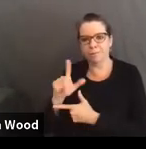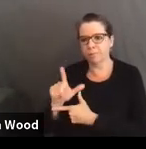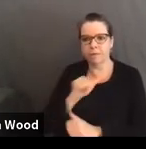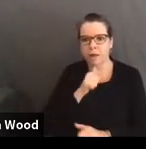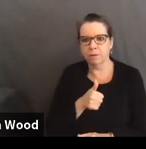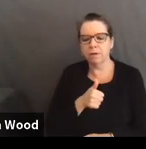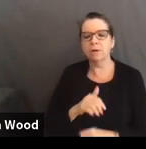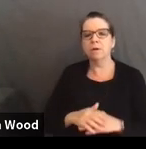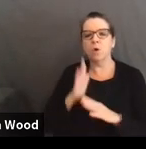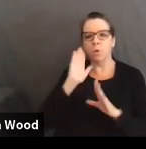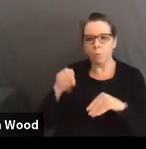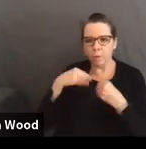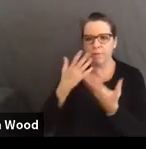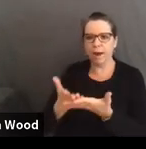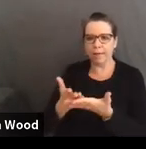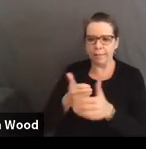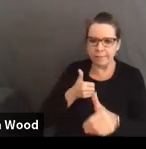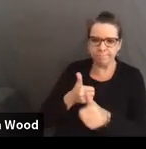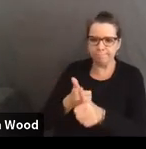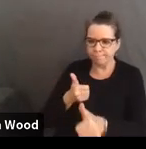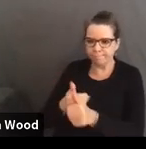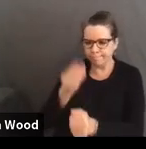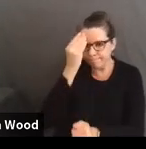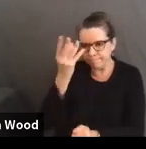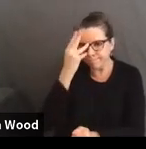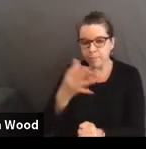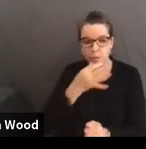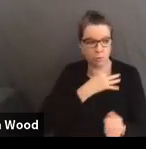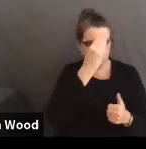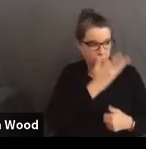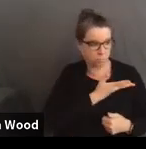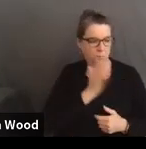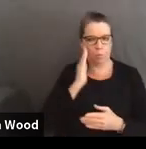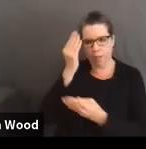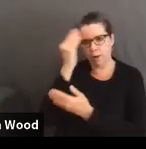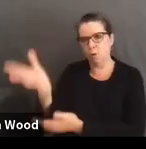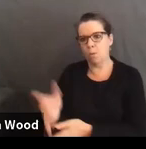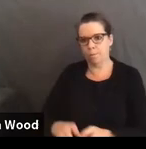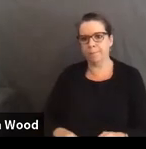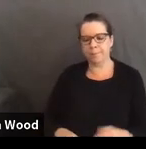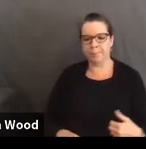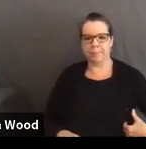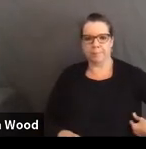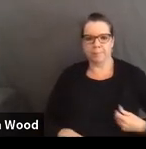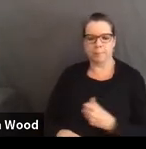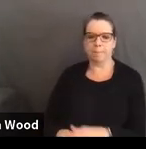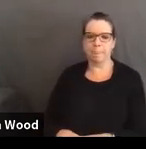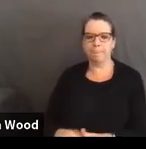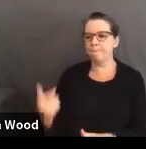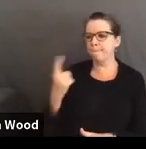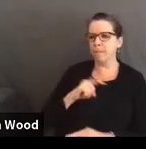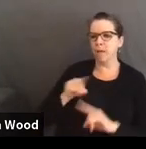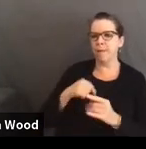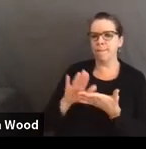updates on how to access those as soon as we're able. Got a question about